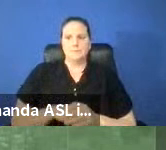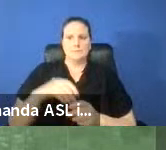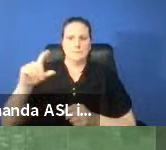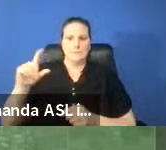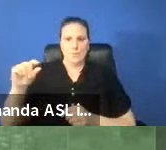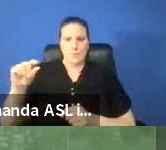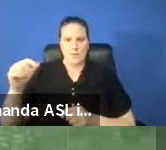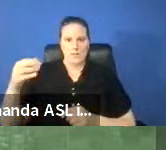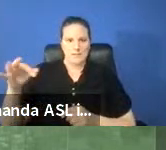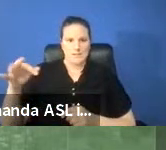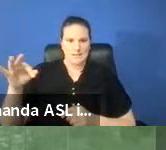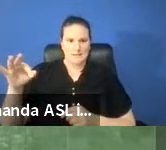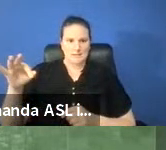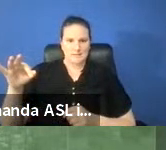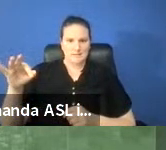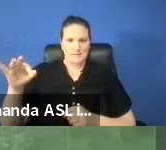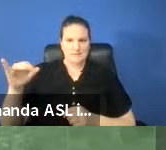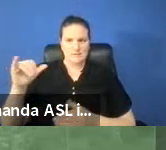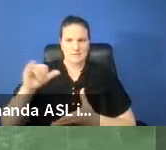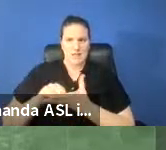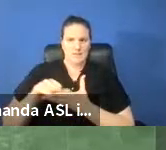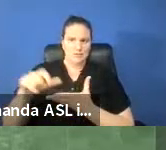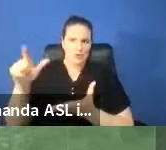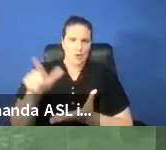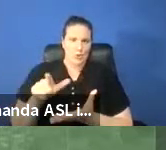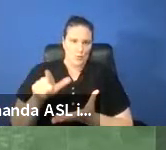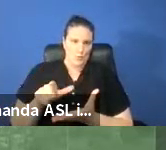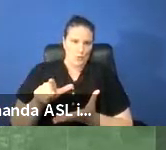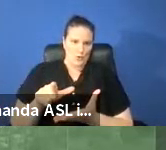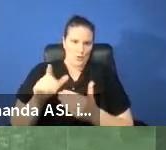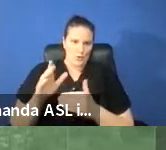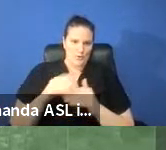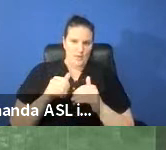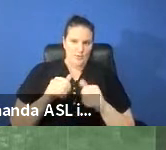2019, it's actually lower than the